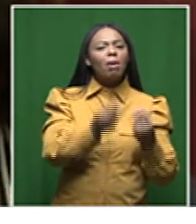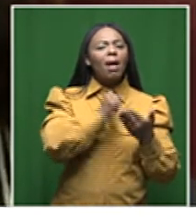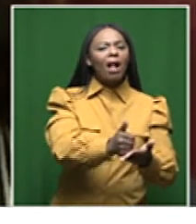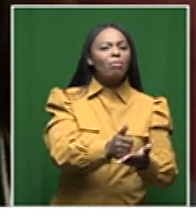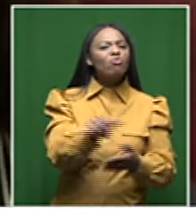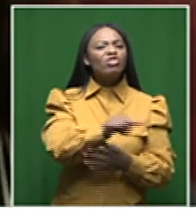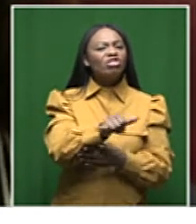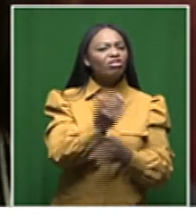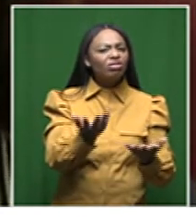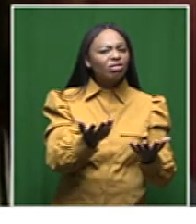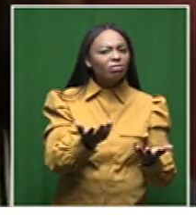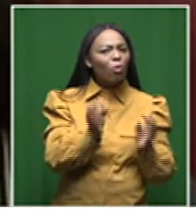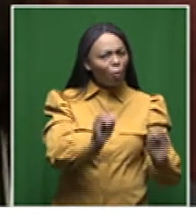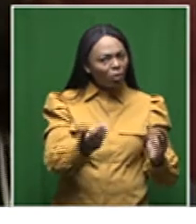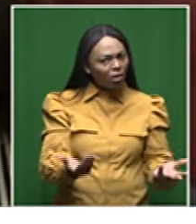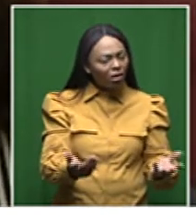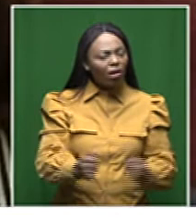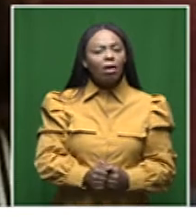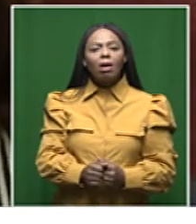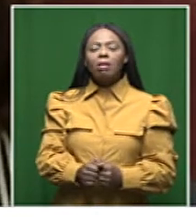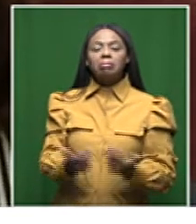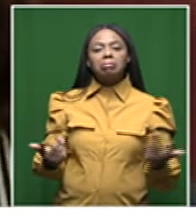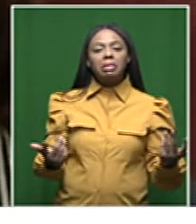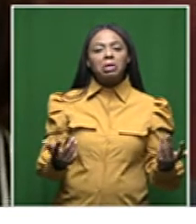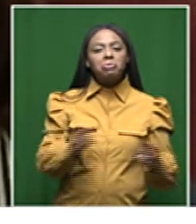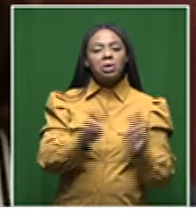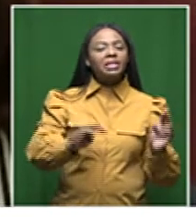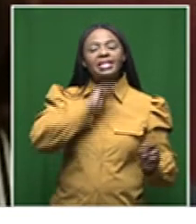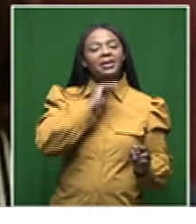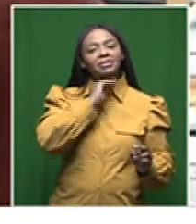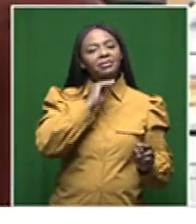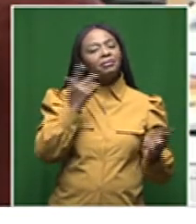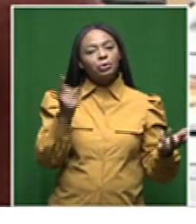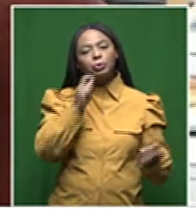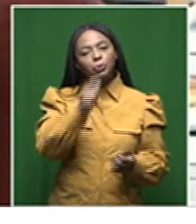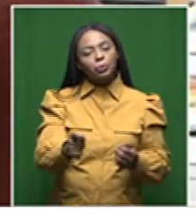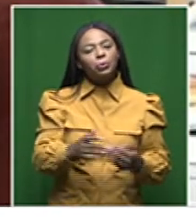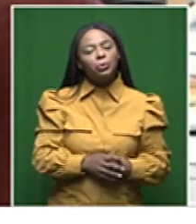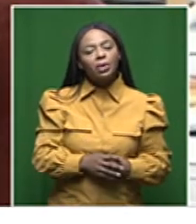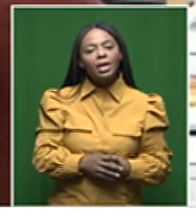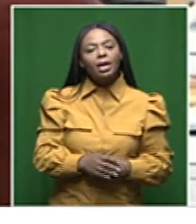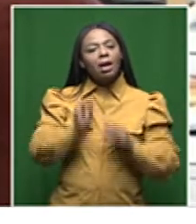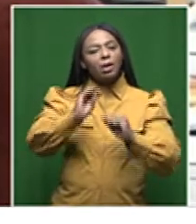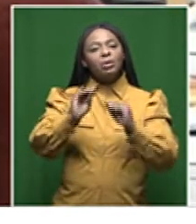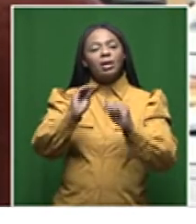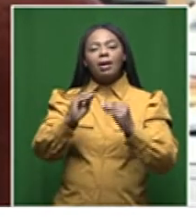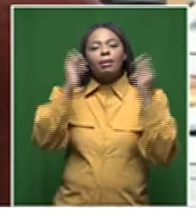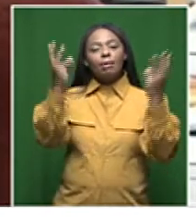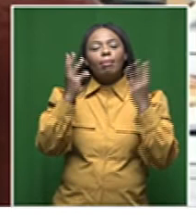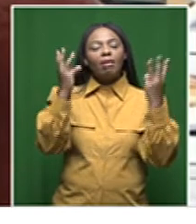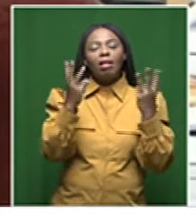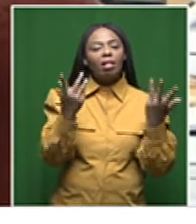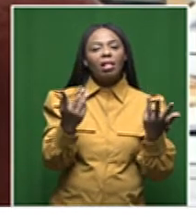All right. At the moment, there's not enough messaging, I think, to educate the public